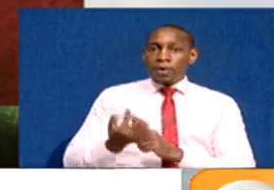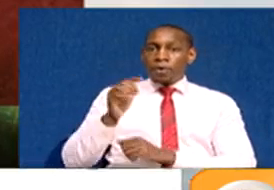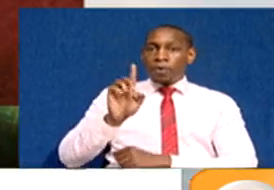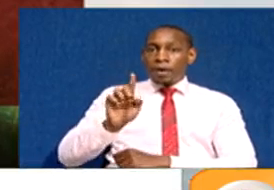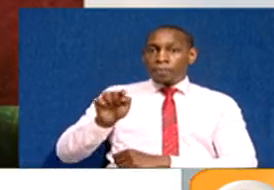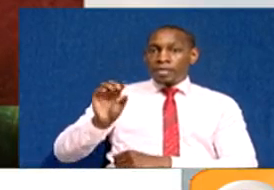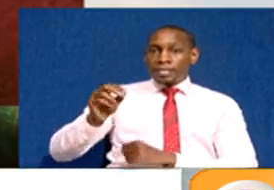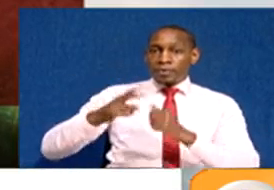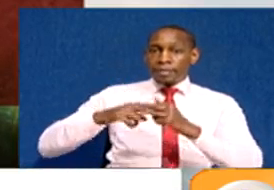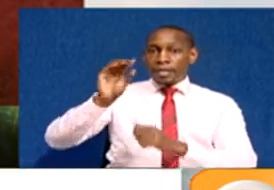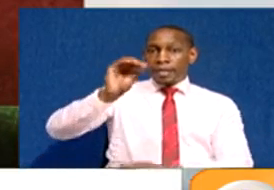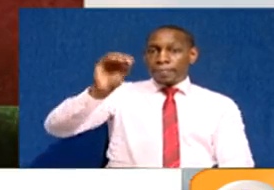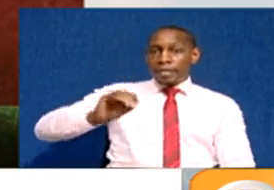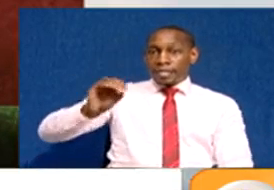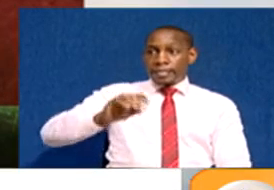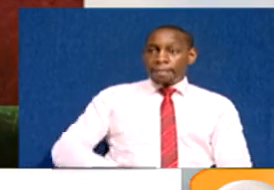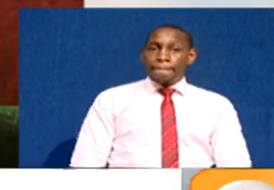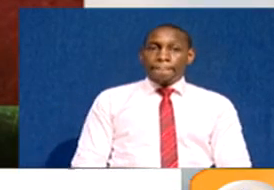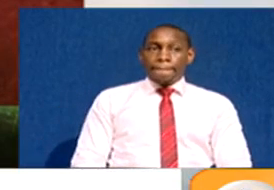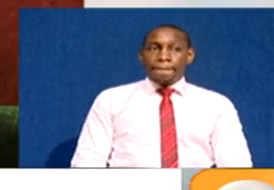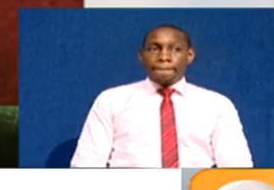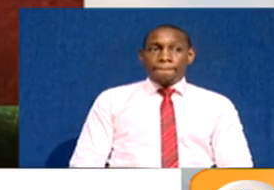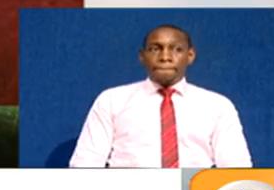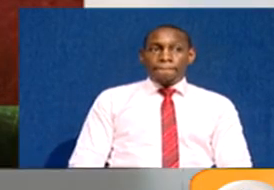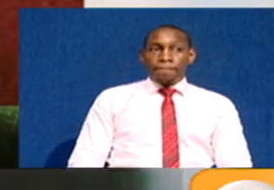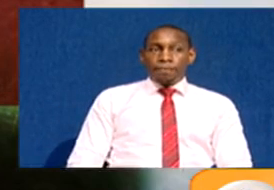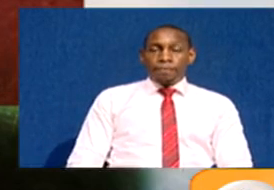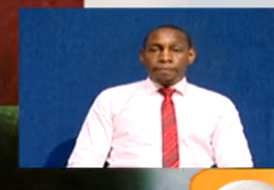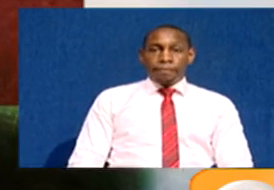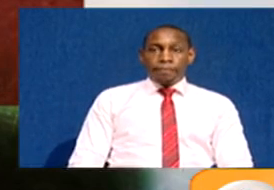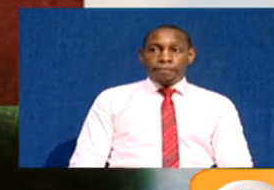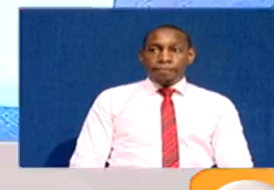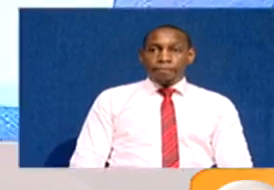1.07%. Dennis Otieno, Citizen TV.